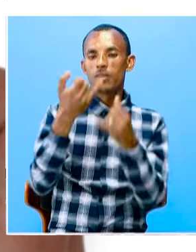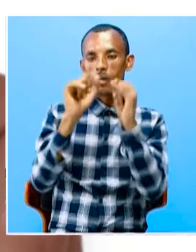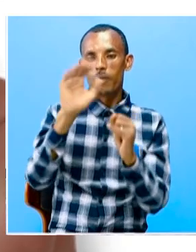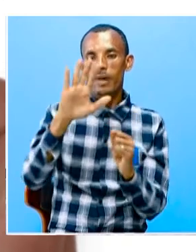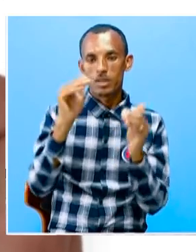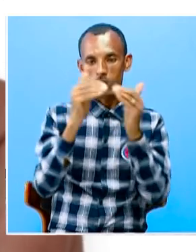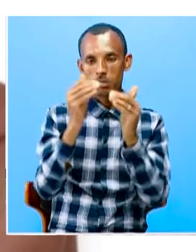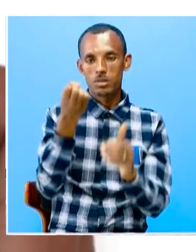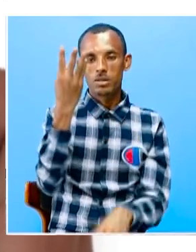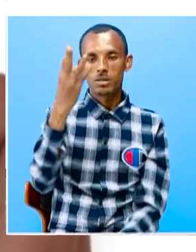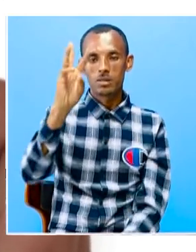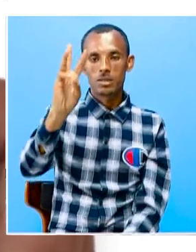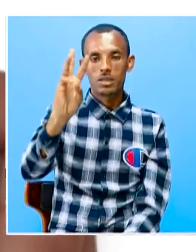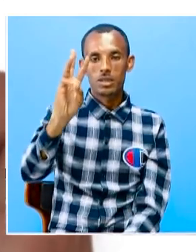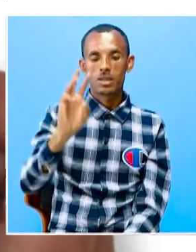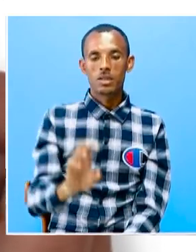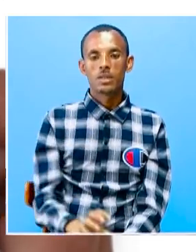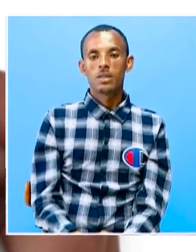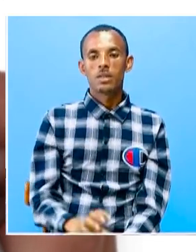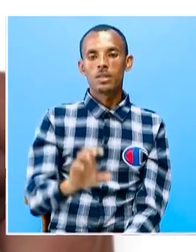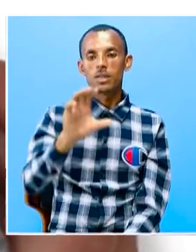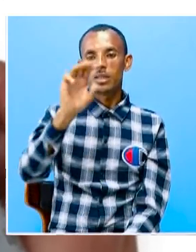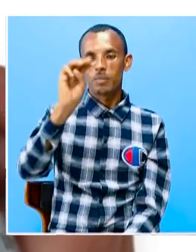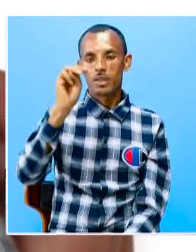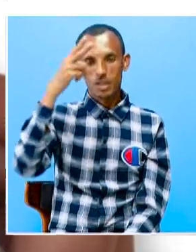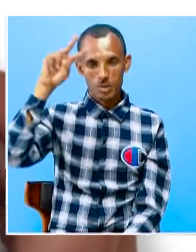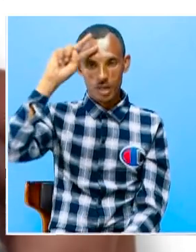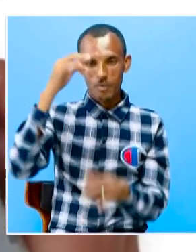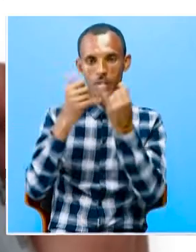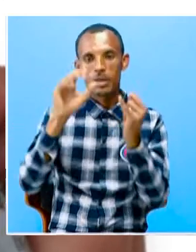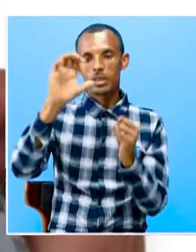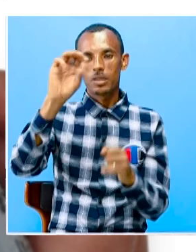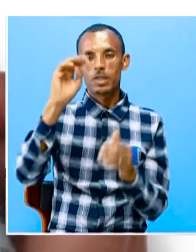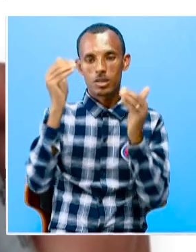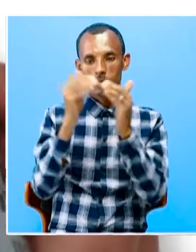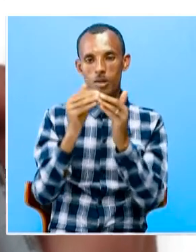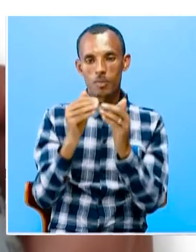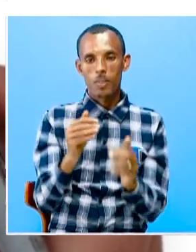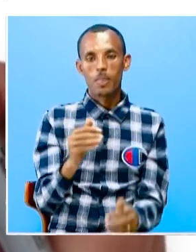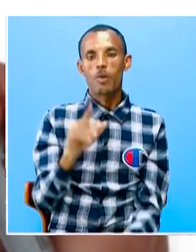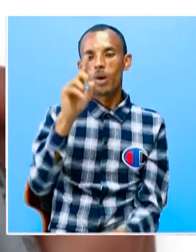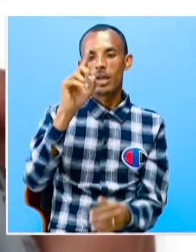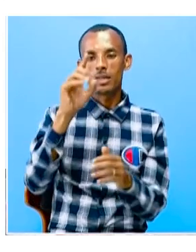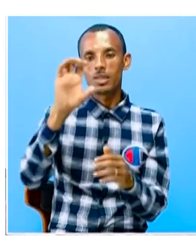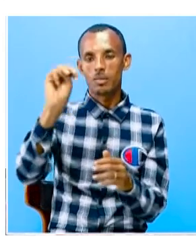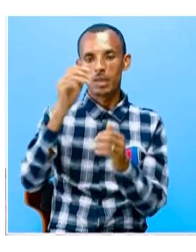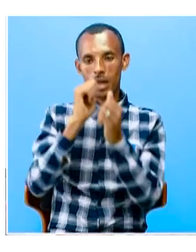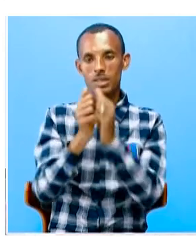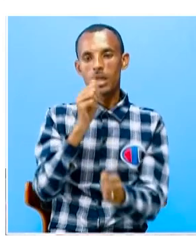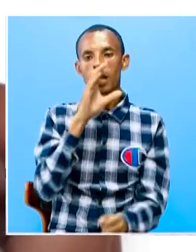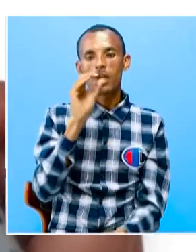by 5 is this 6 centimeter square divided by centimeter. 1 centimeter cancels out and you will